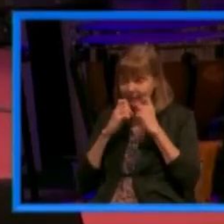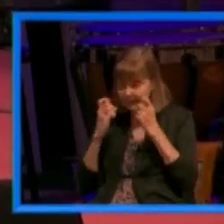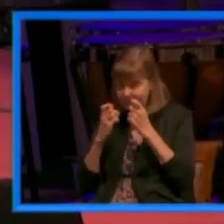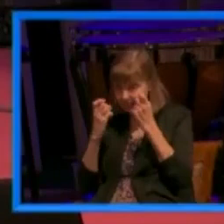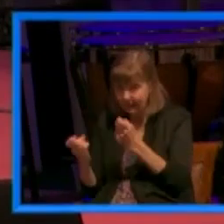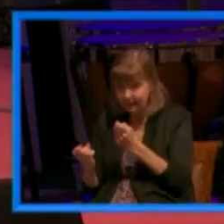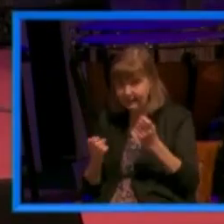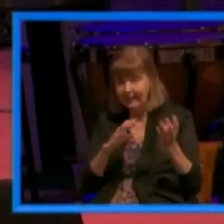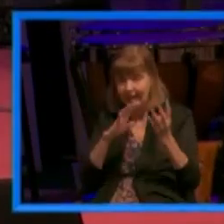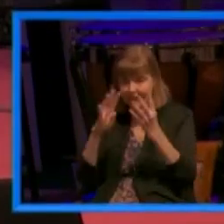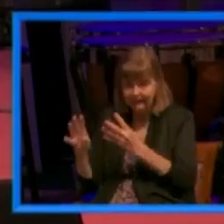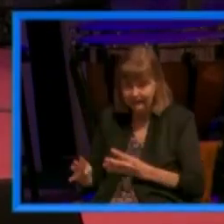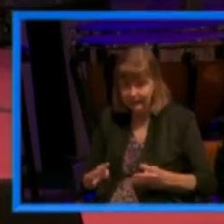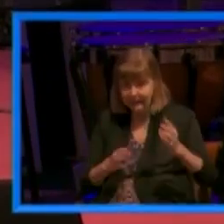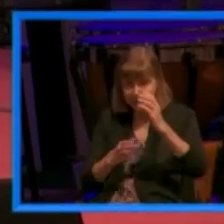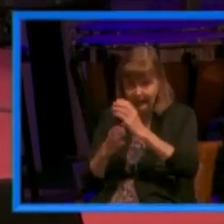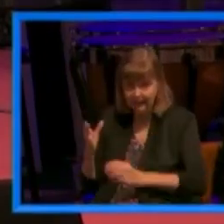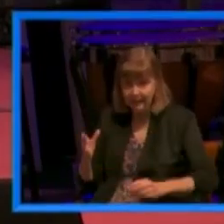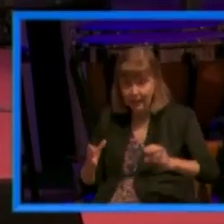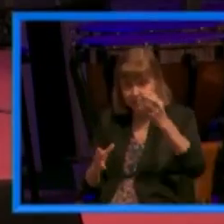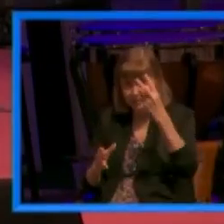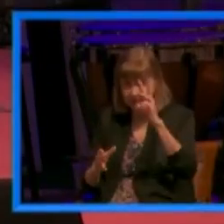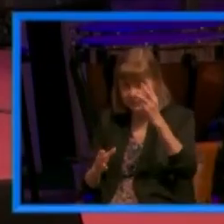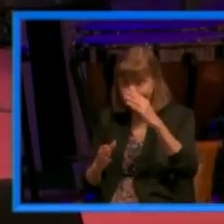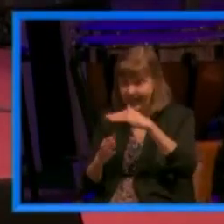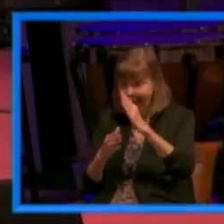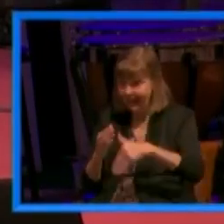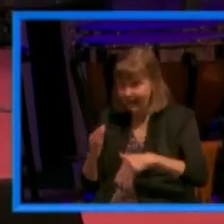16 ends with Christ.